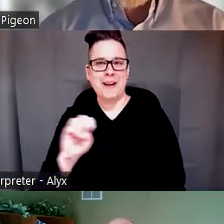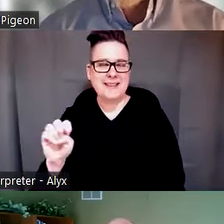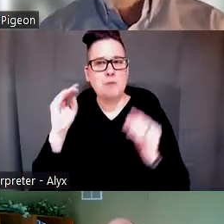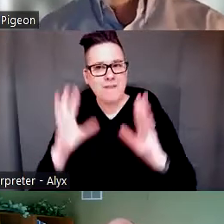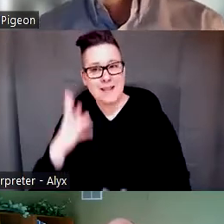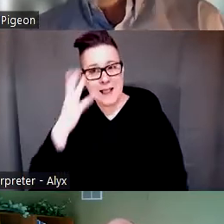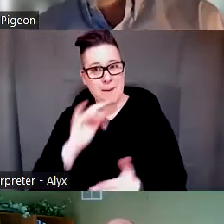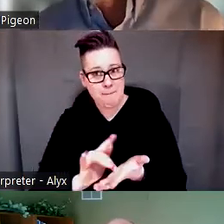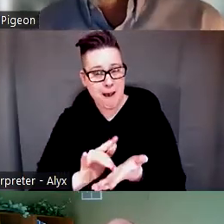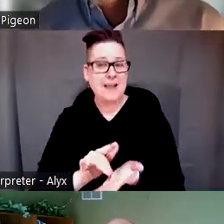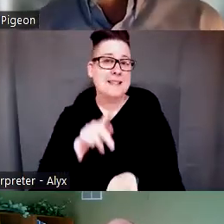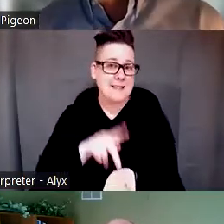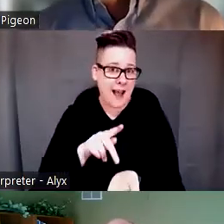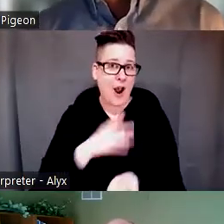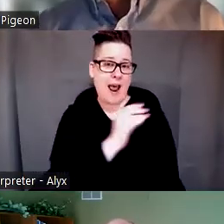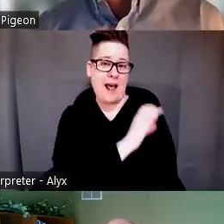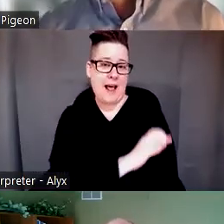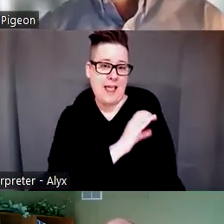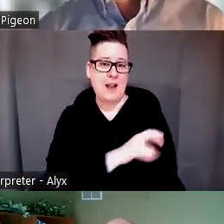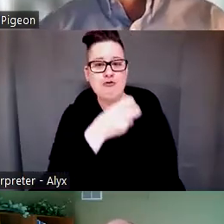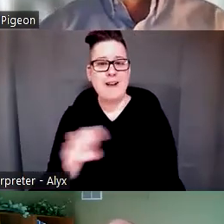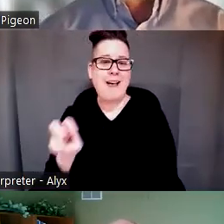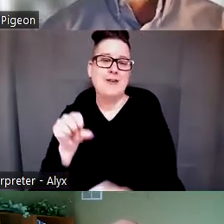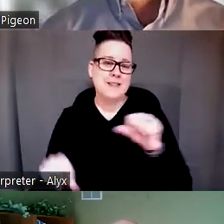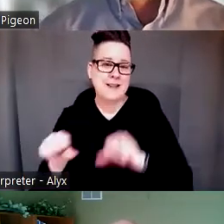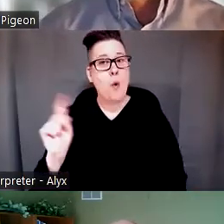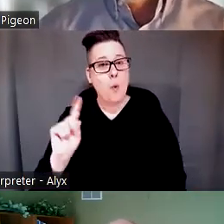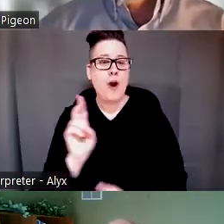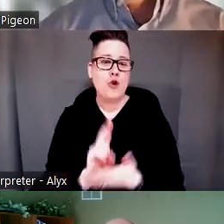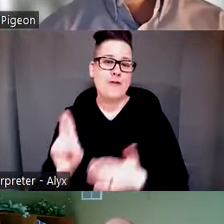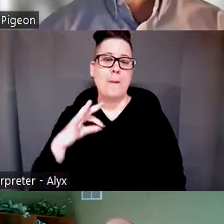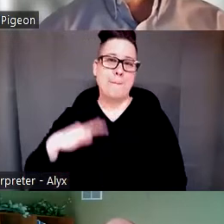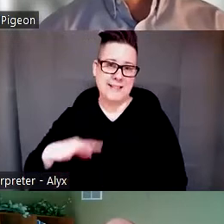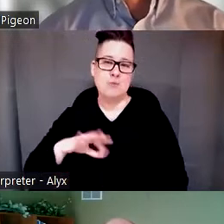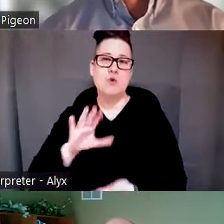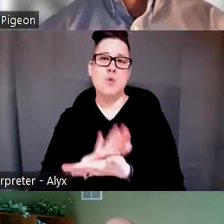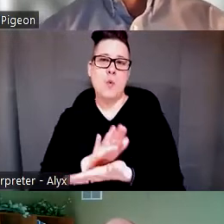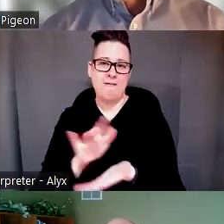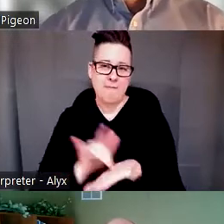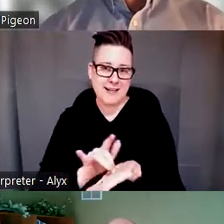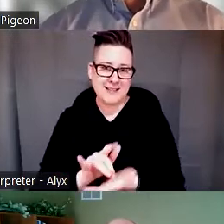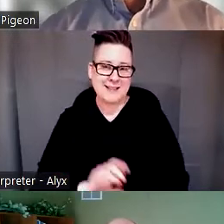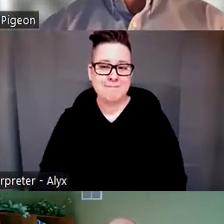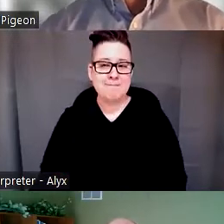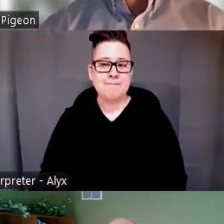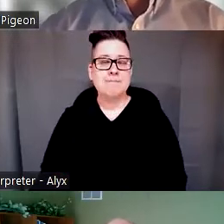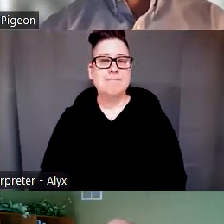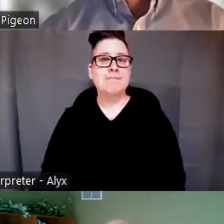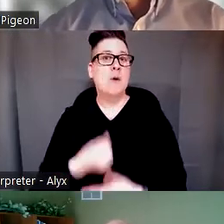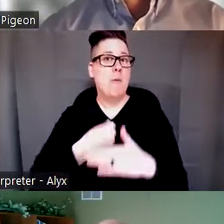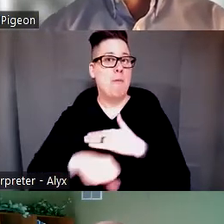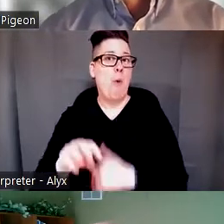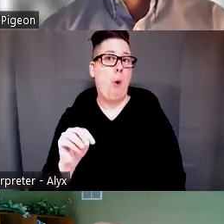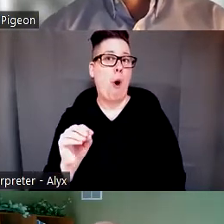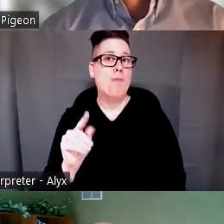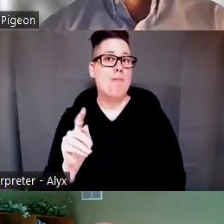Medicine, Psychiatry, and of Clinical and Translational Science at the University of Pittsburgh School of Medicine. Born in the Motor City, Dr.